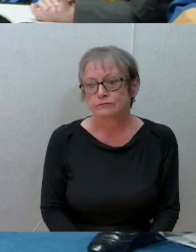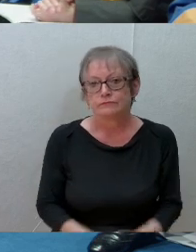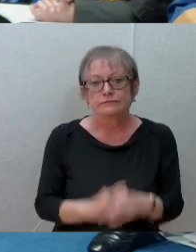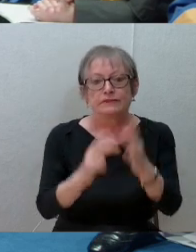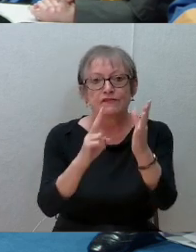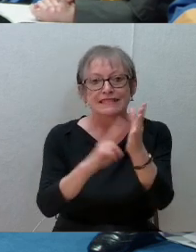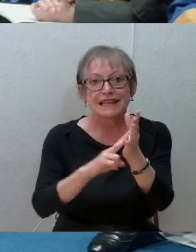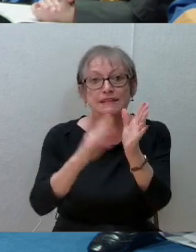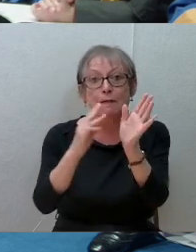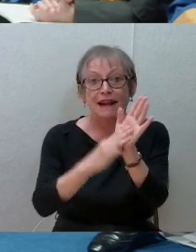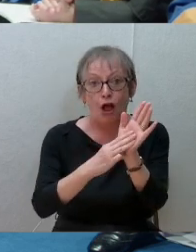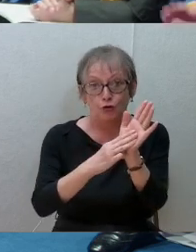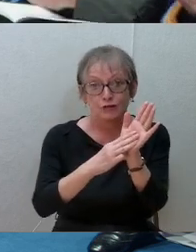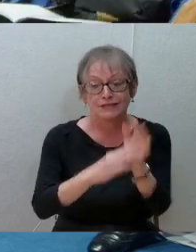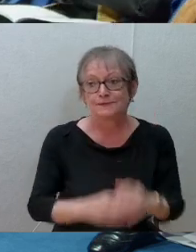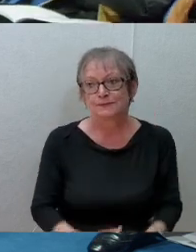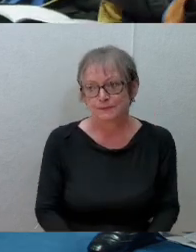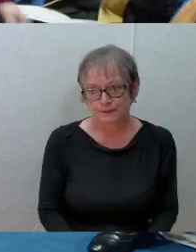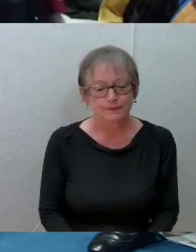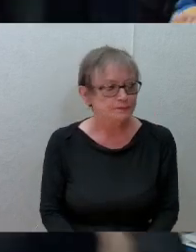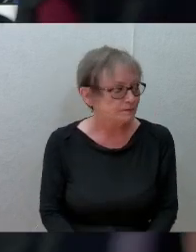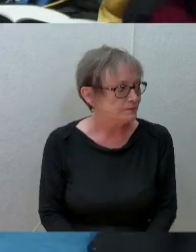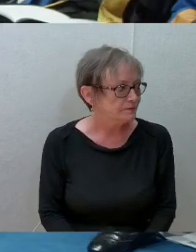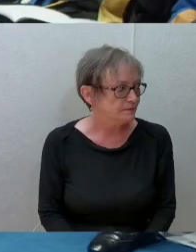Vasilios Maniakis.